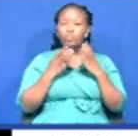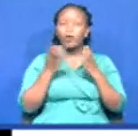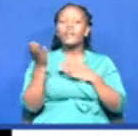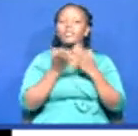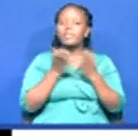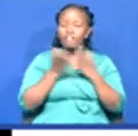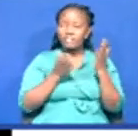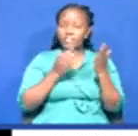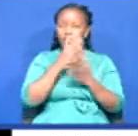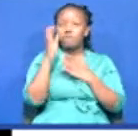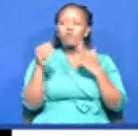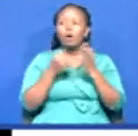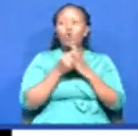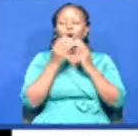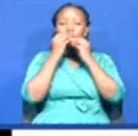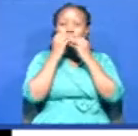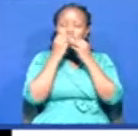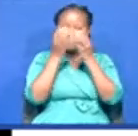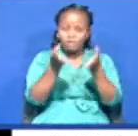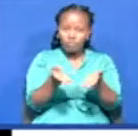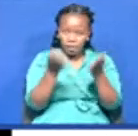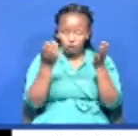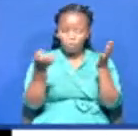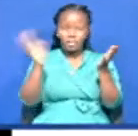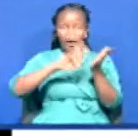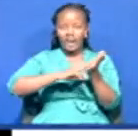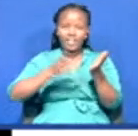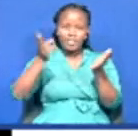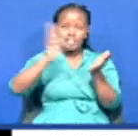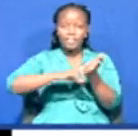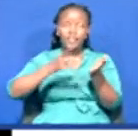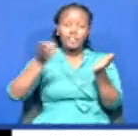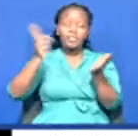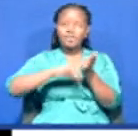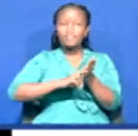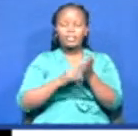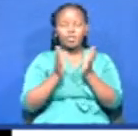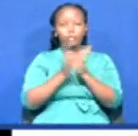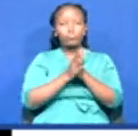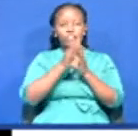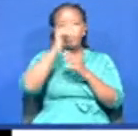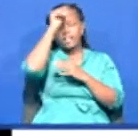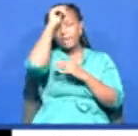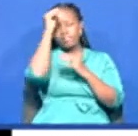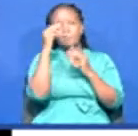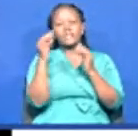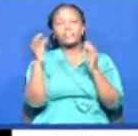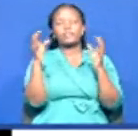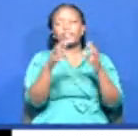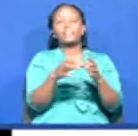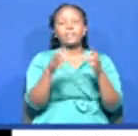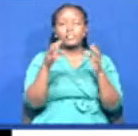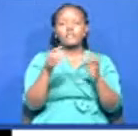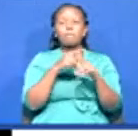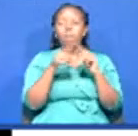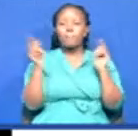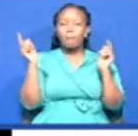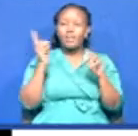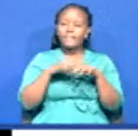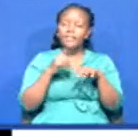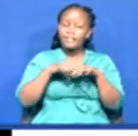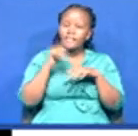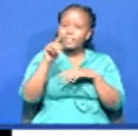information is actually registered with a particular government agency. But when you require information